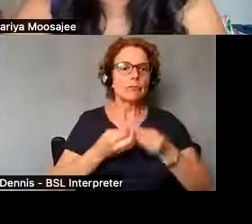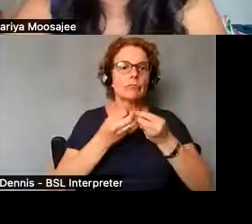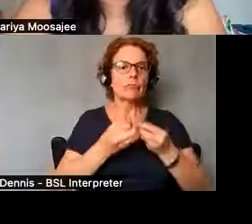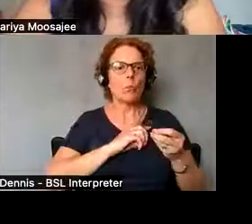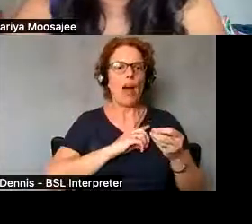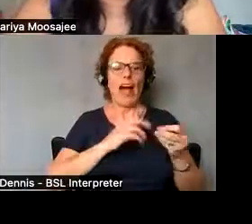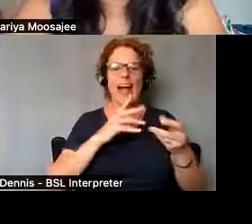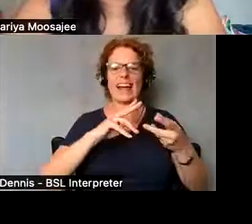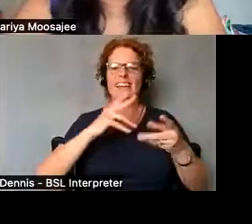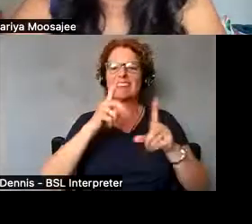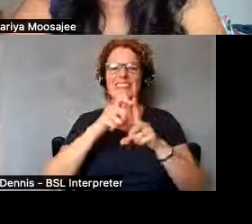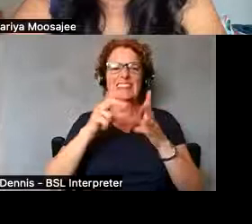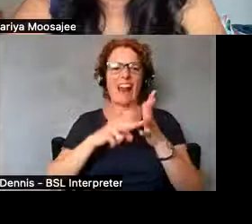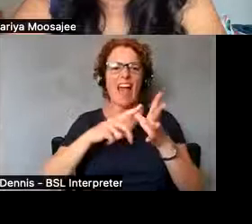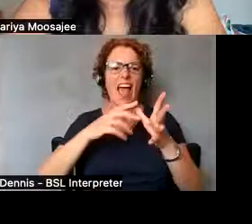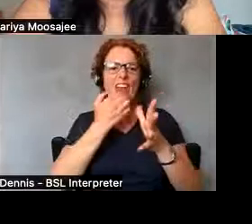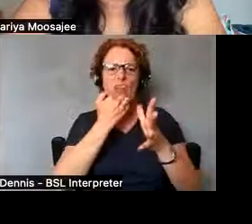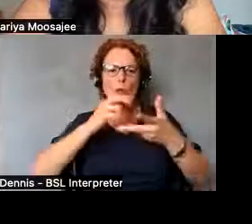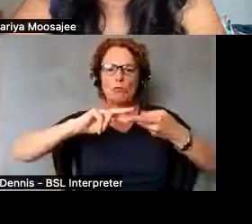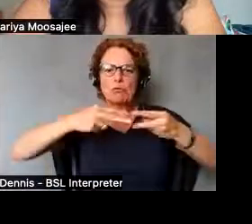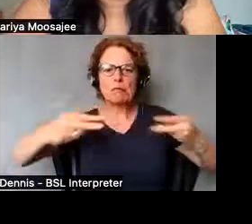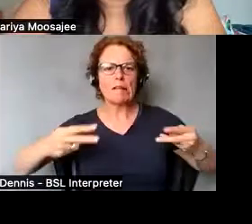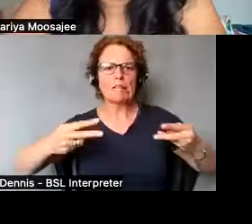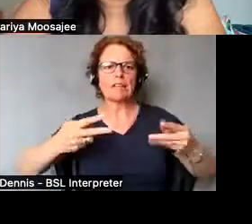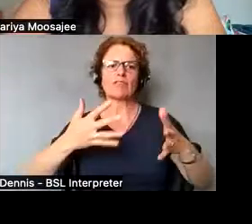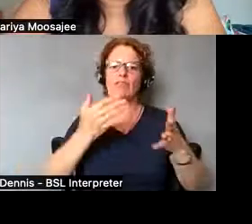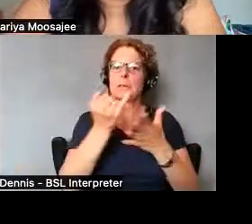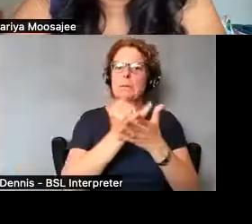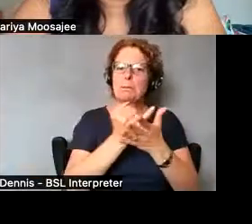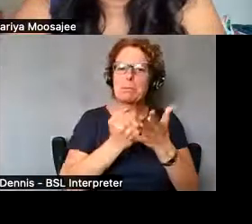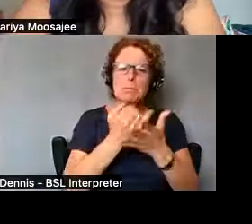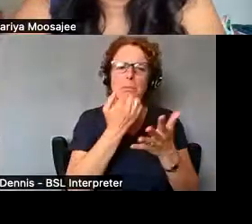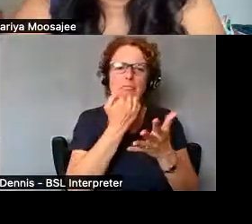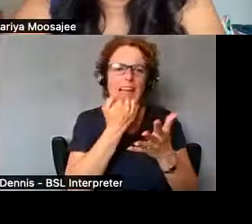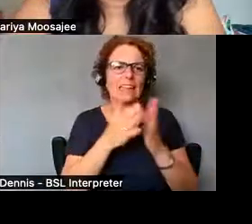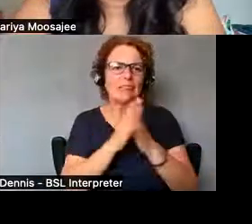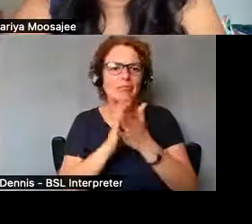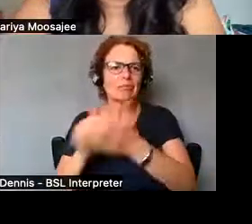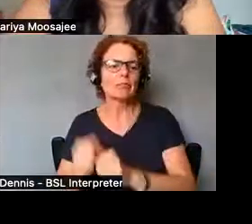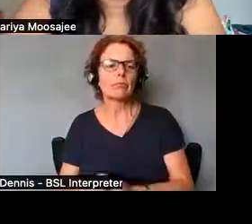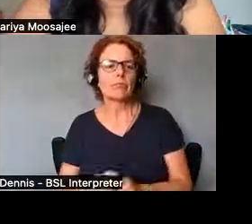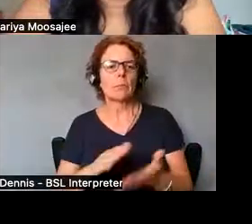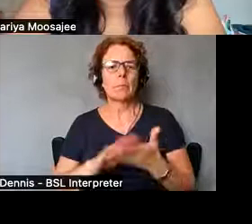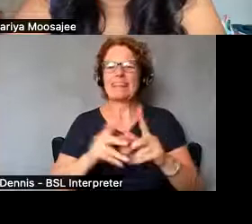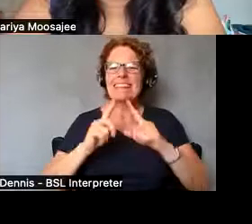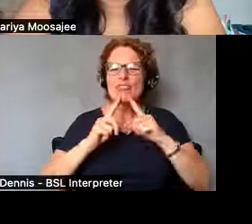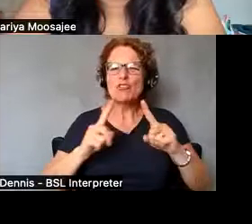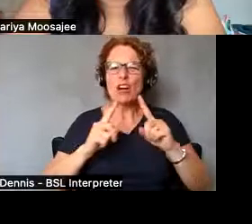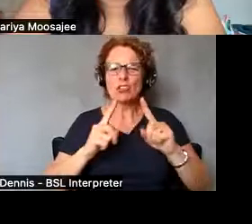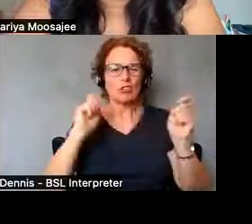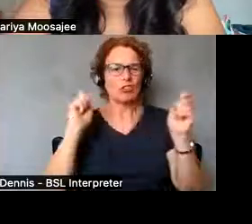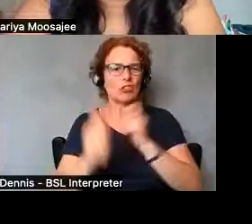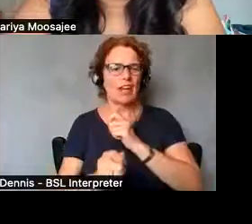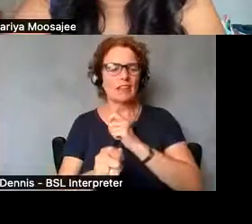our genetic code, also known as our DNA. They change the instructions and prevent normal